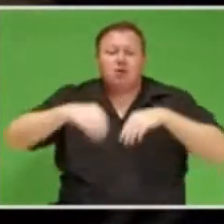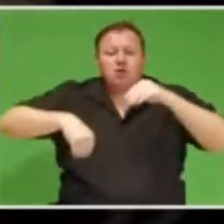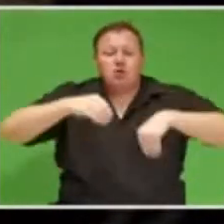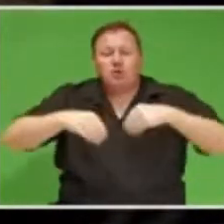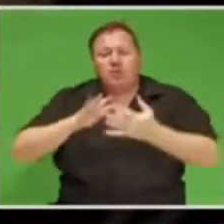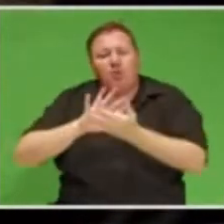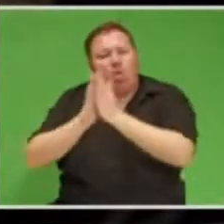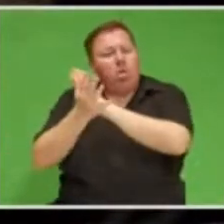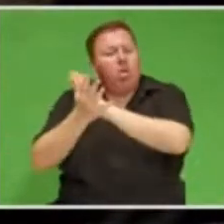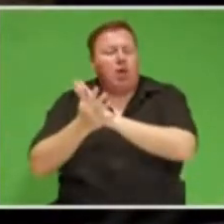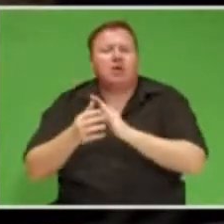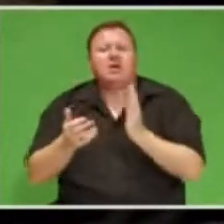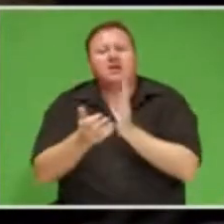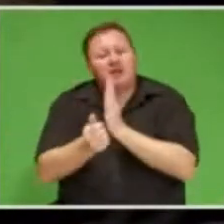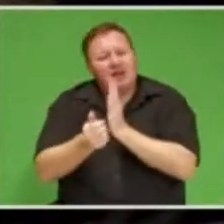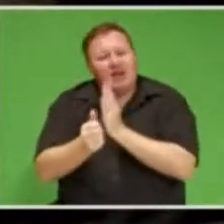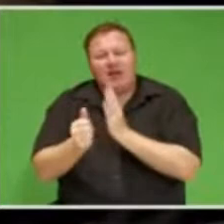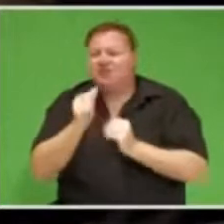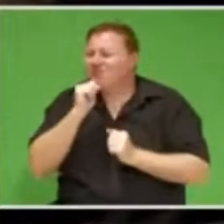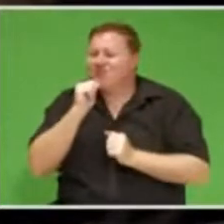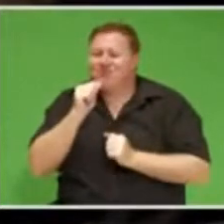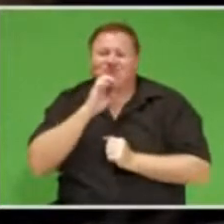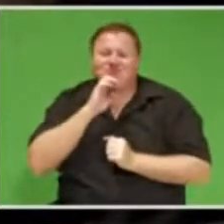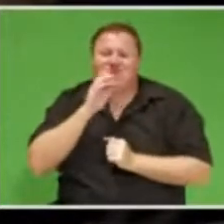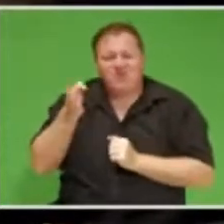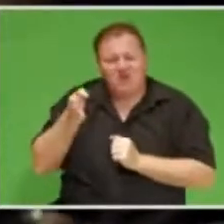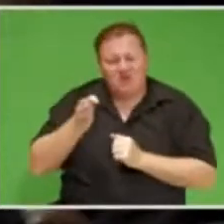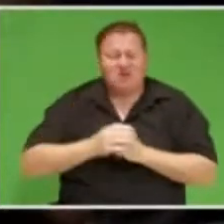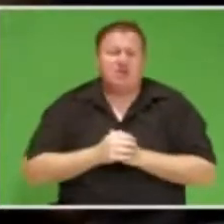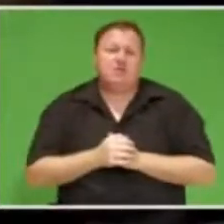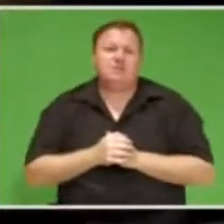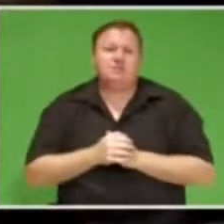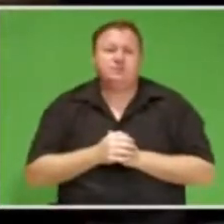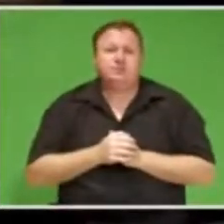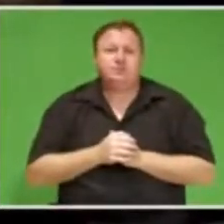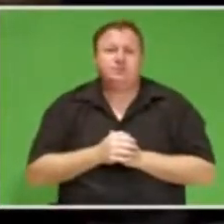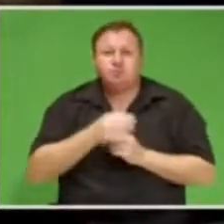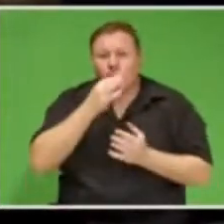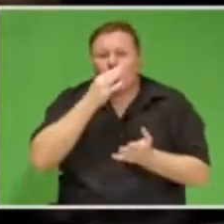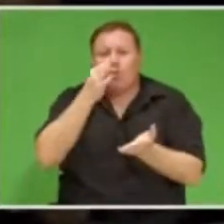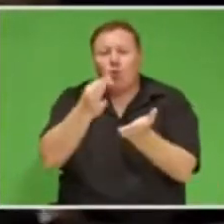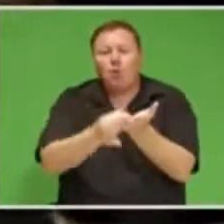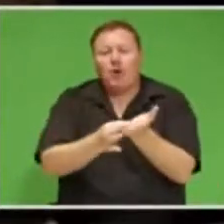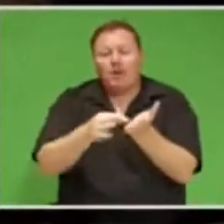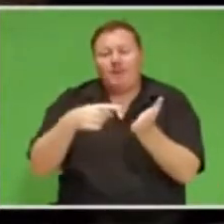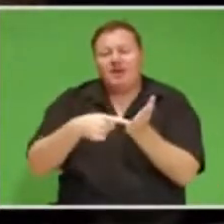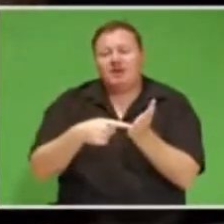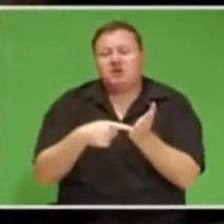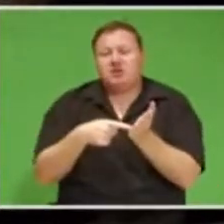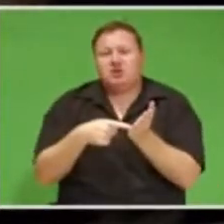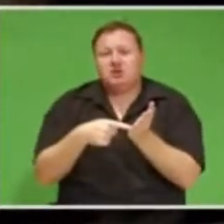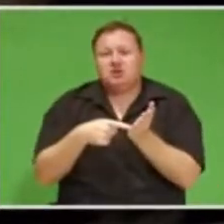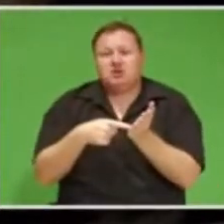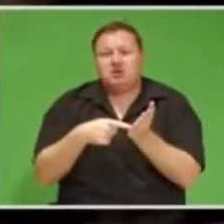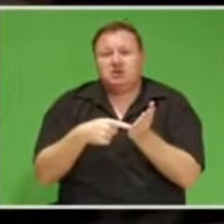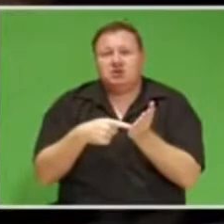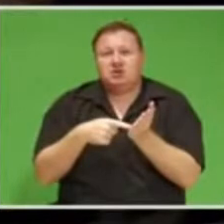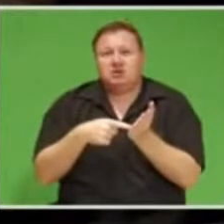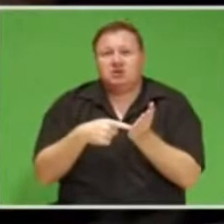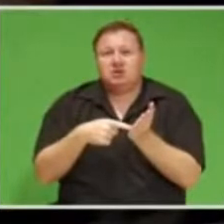skills. We will implement the recommendation of the Presidential SOE